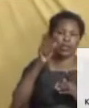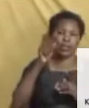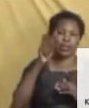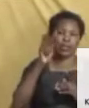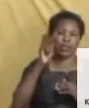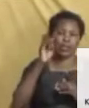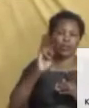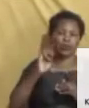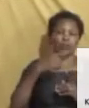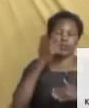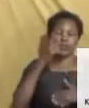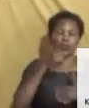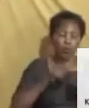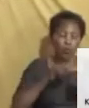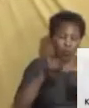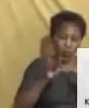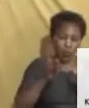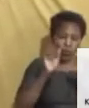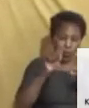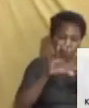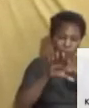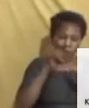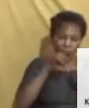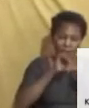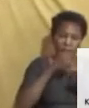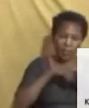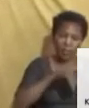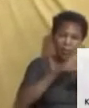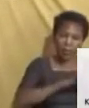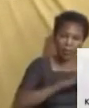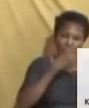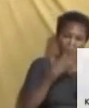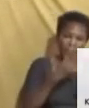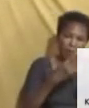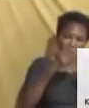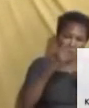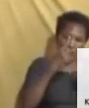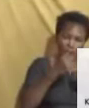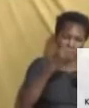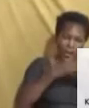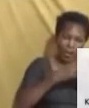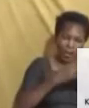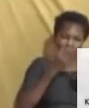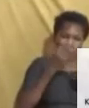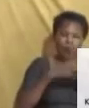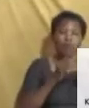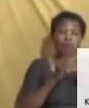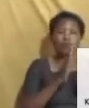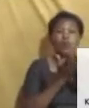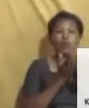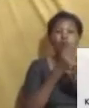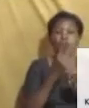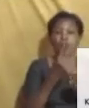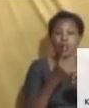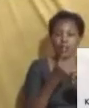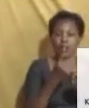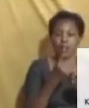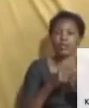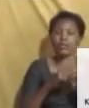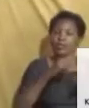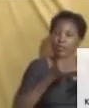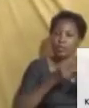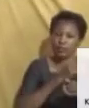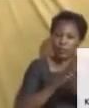page 318 of volume 1. And it is subtitled, Difference Between the